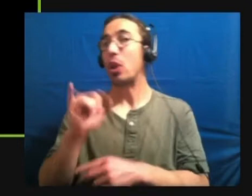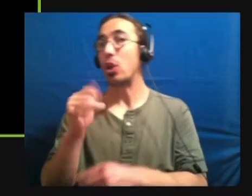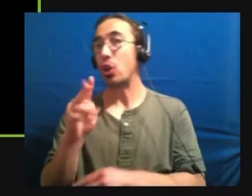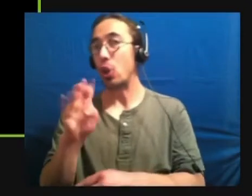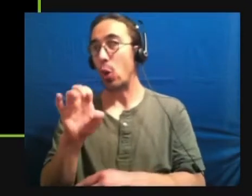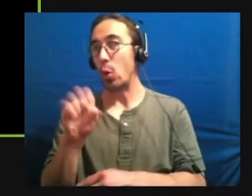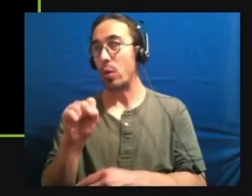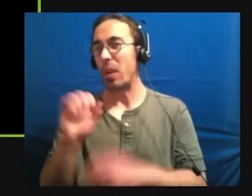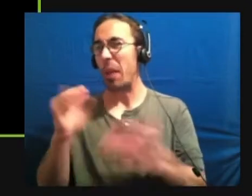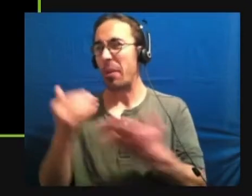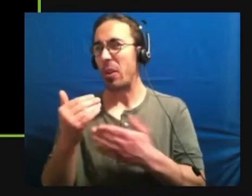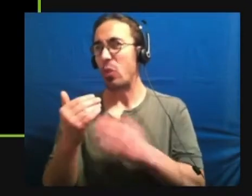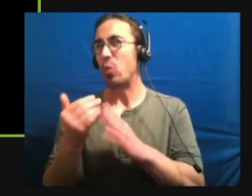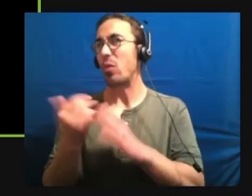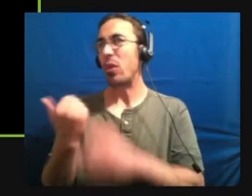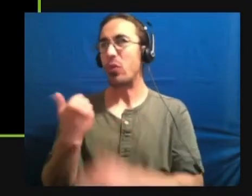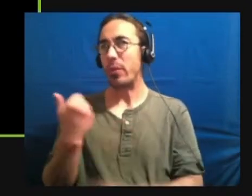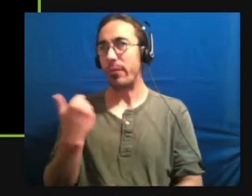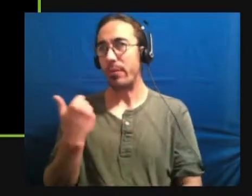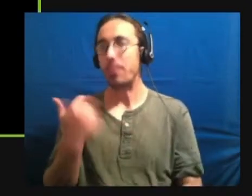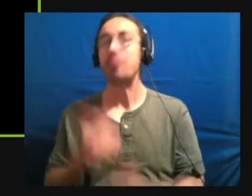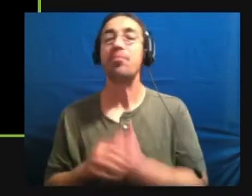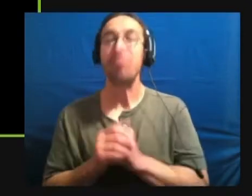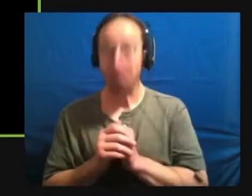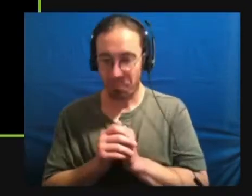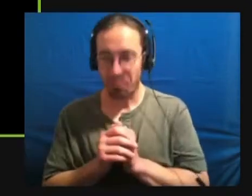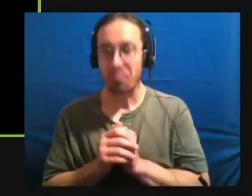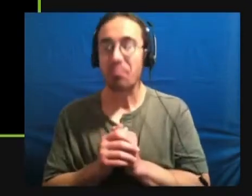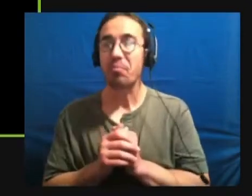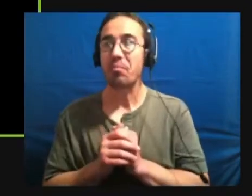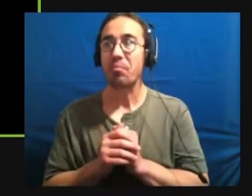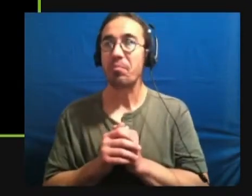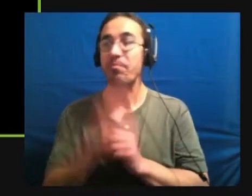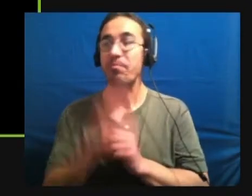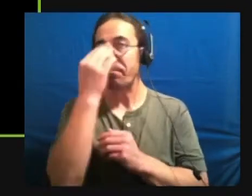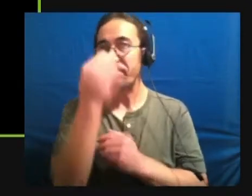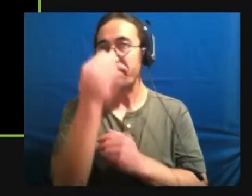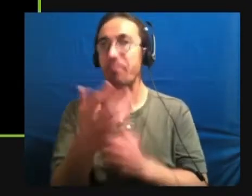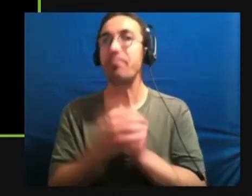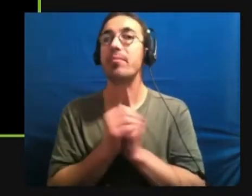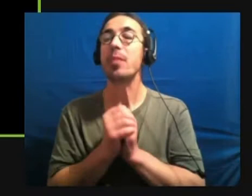Quick note to let everyone know, excuse me, that